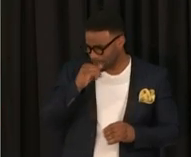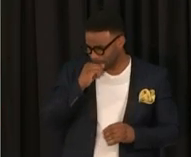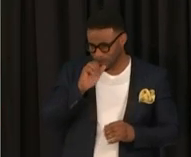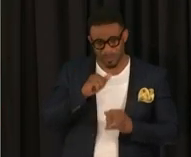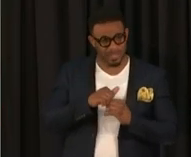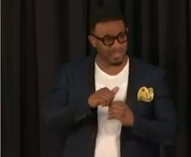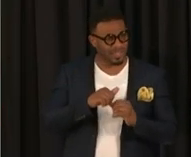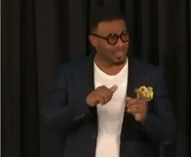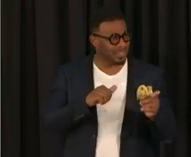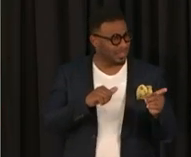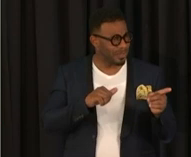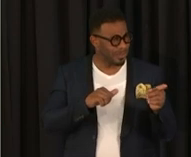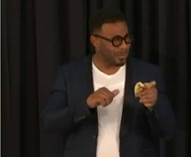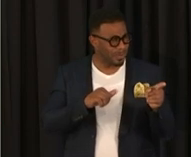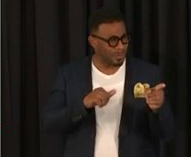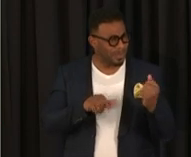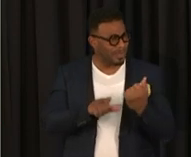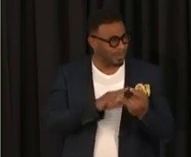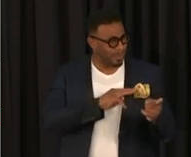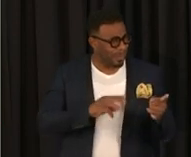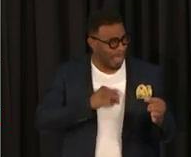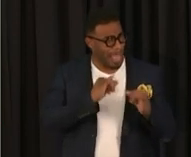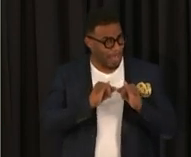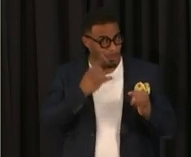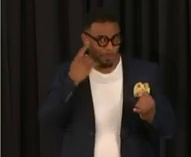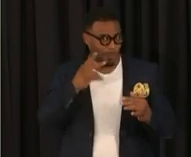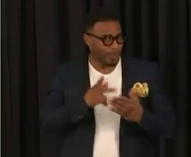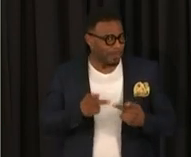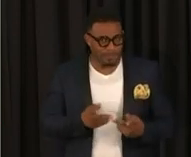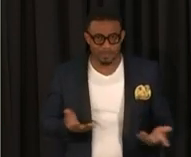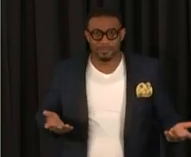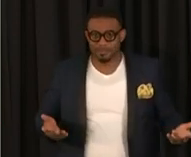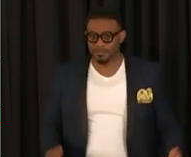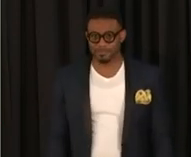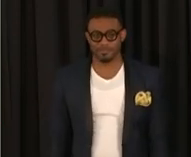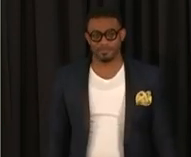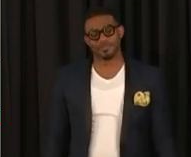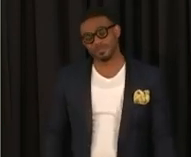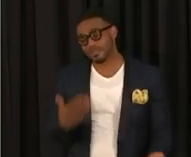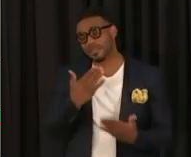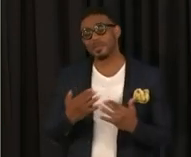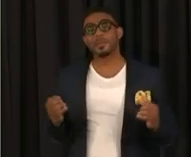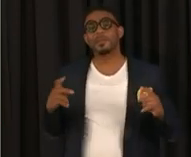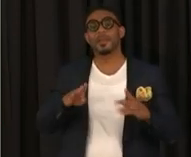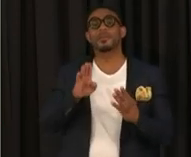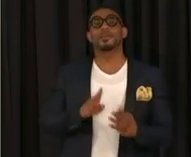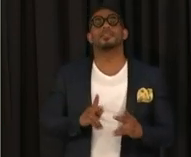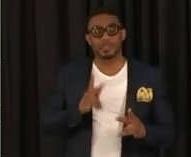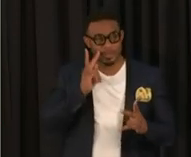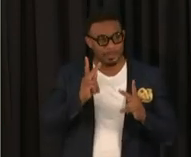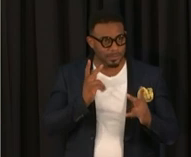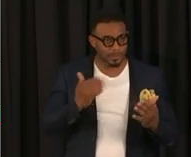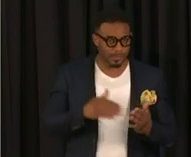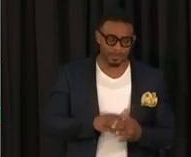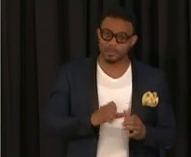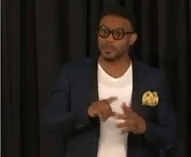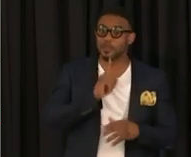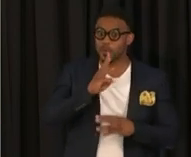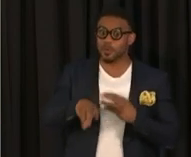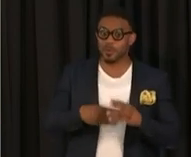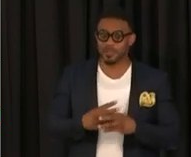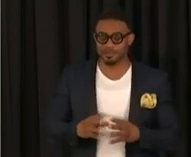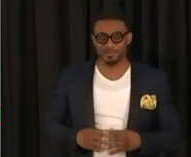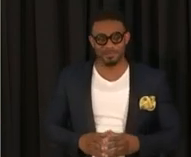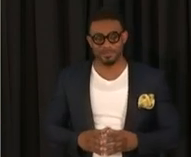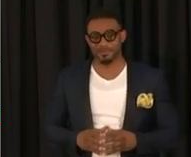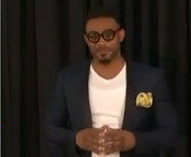was with you, Tommy, or with you, Deputy Mayor, as I interviewed for the position. So it's good to be back in person and see you all again in the real